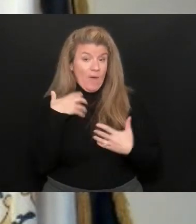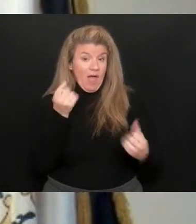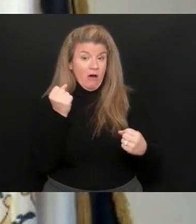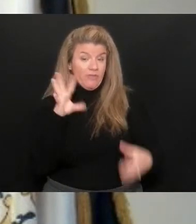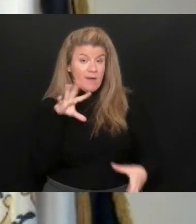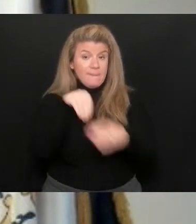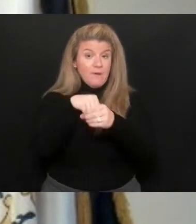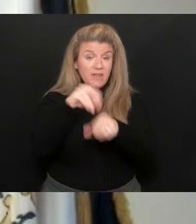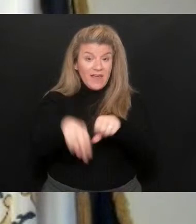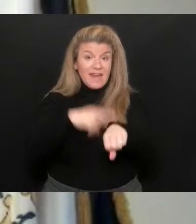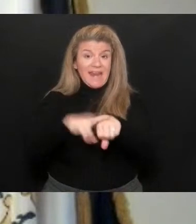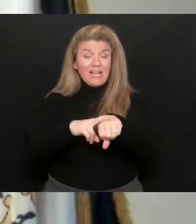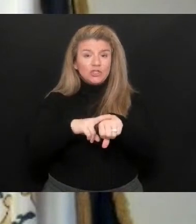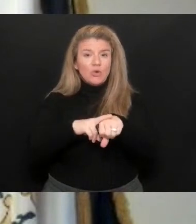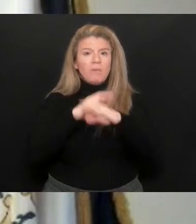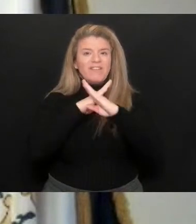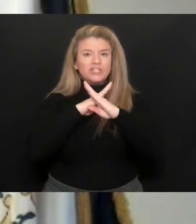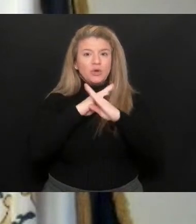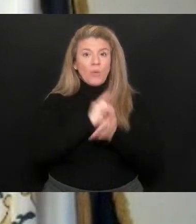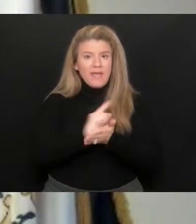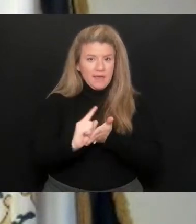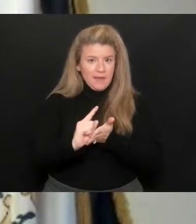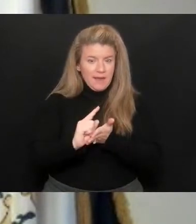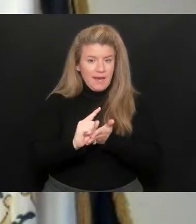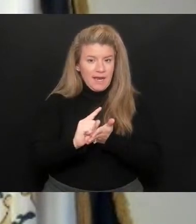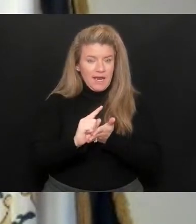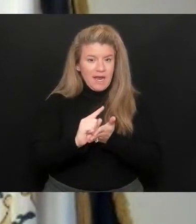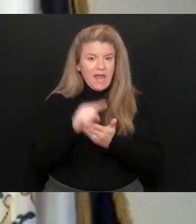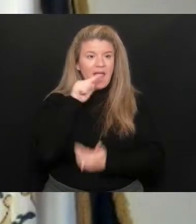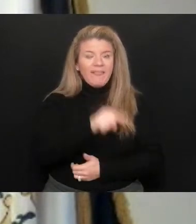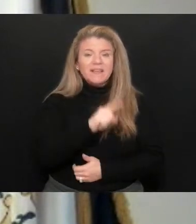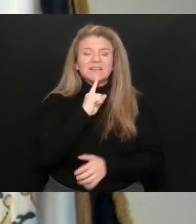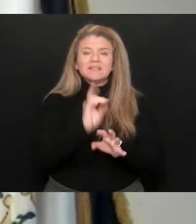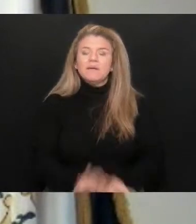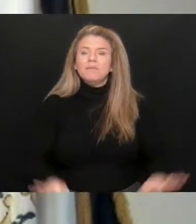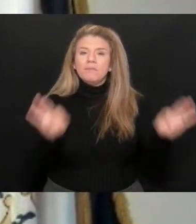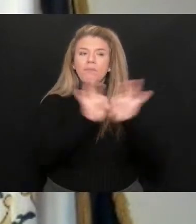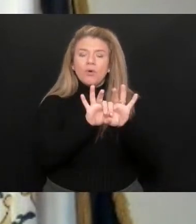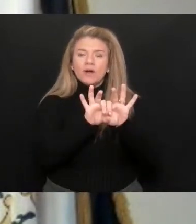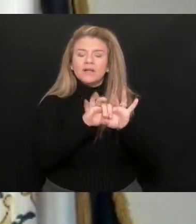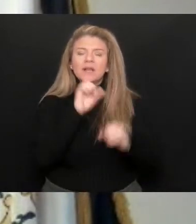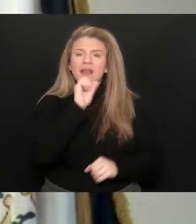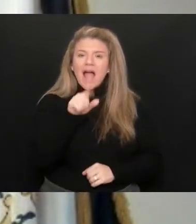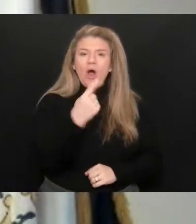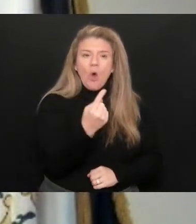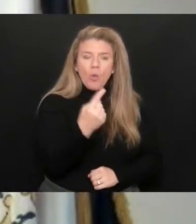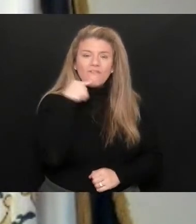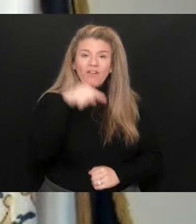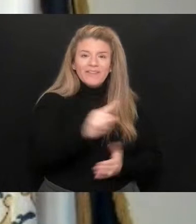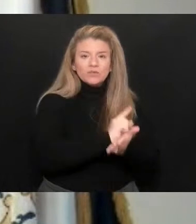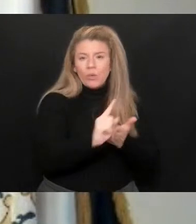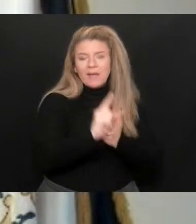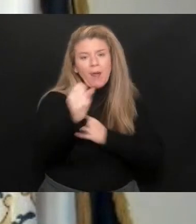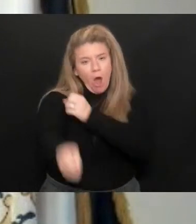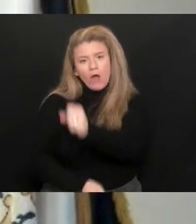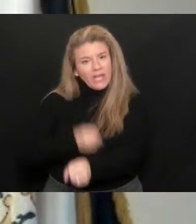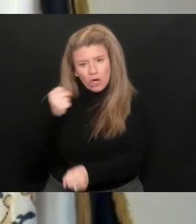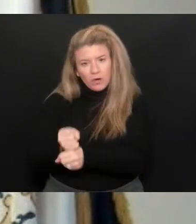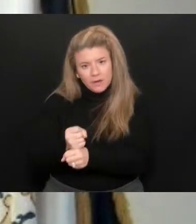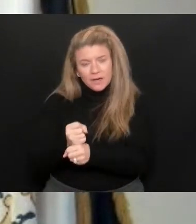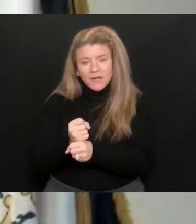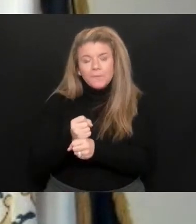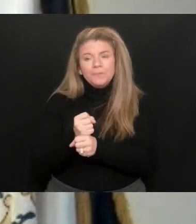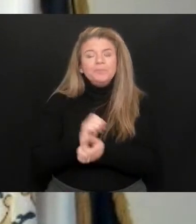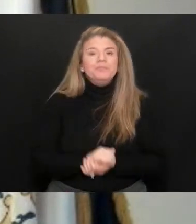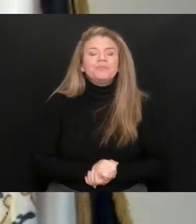of National Prevention Week. This is a key initiative at DHHR, not only during this week, but year-round. We